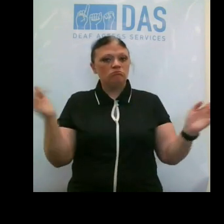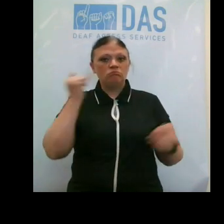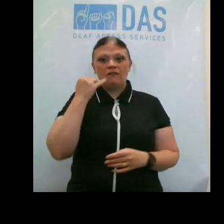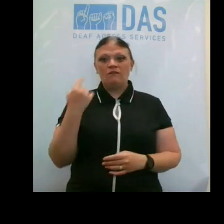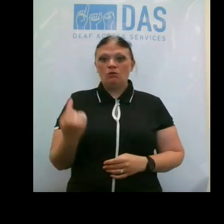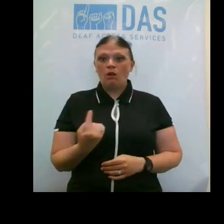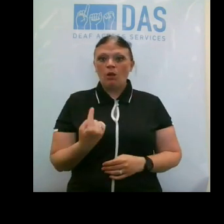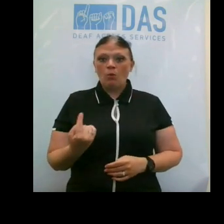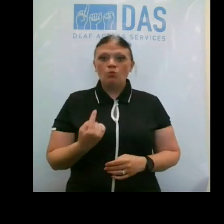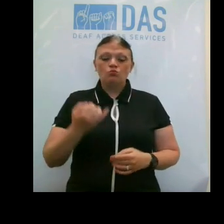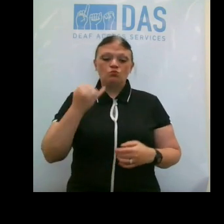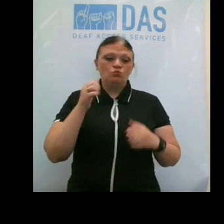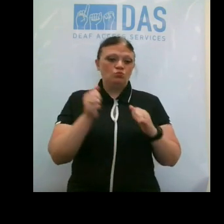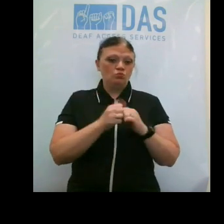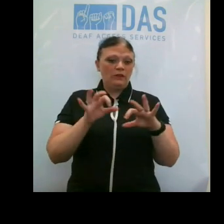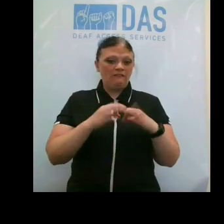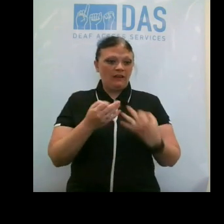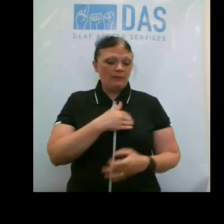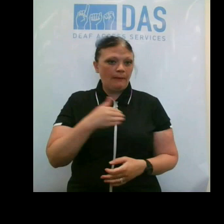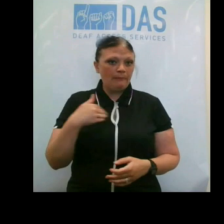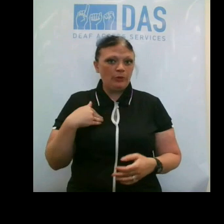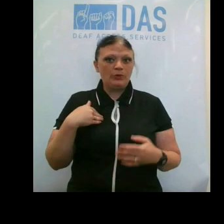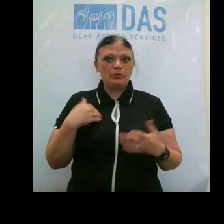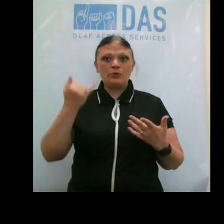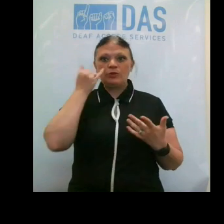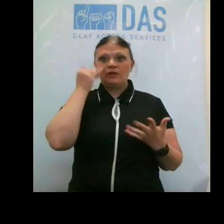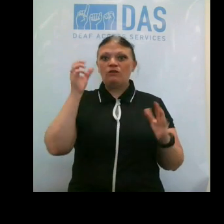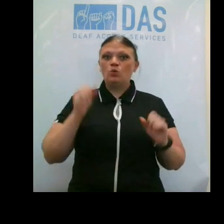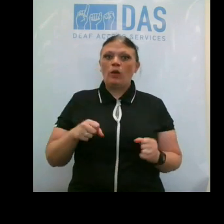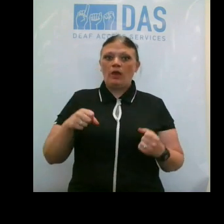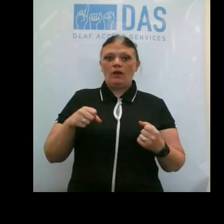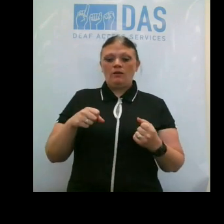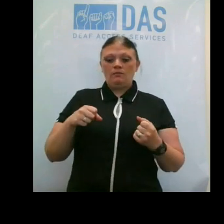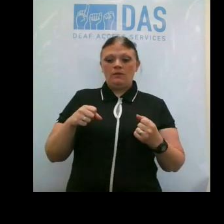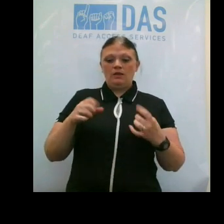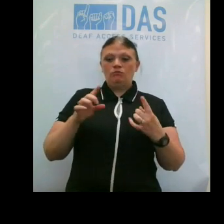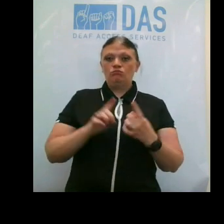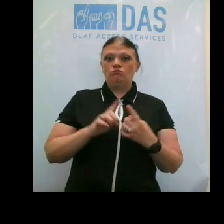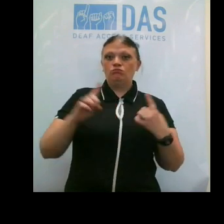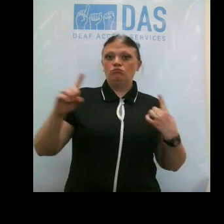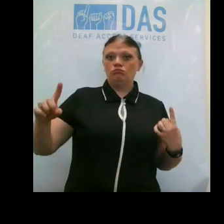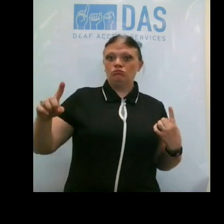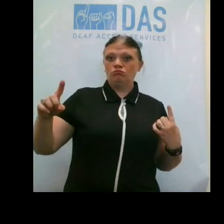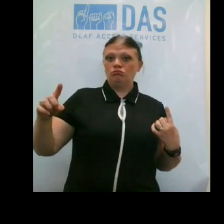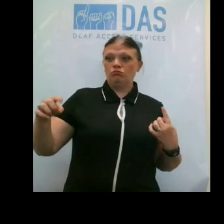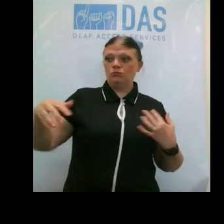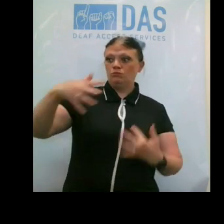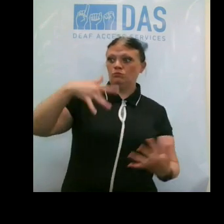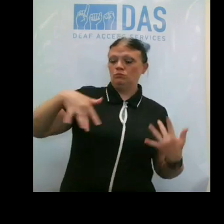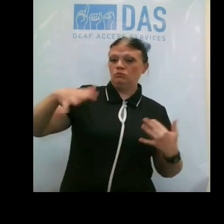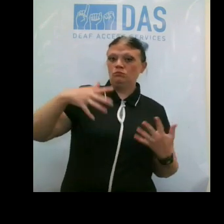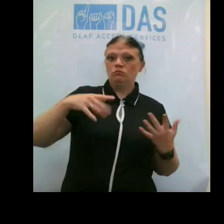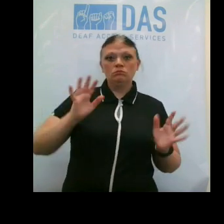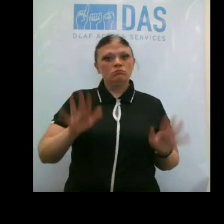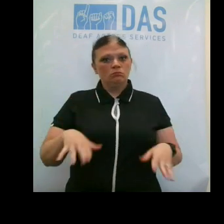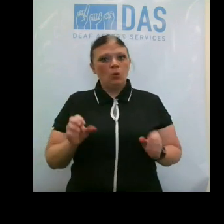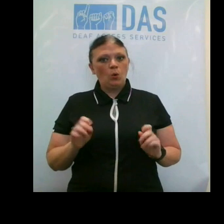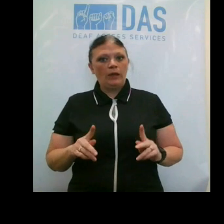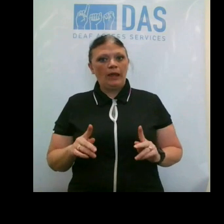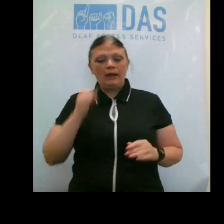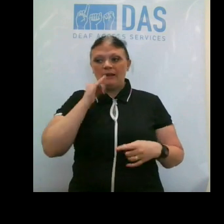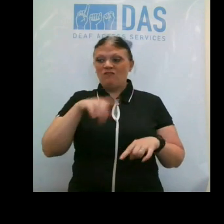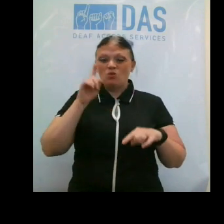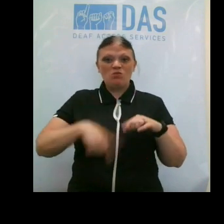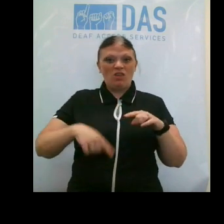alone, if you're with family members, if you can be socially distant while still being out in public, then you're probably okay. But if you can't be